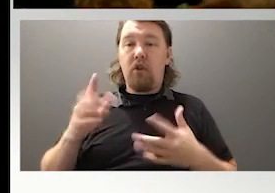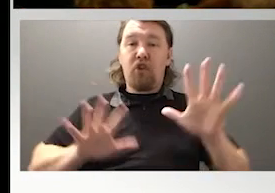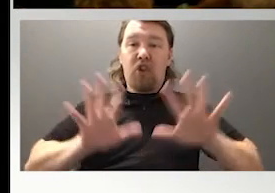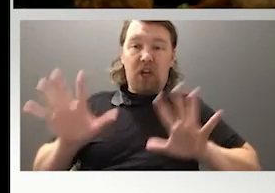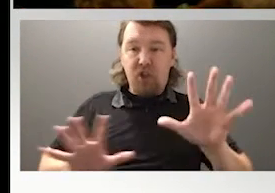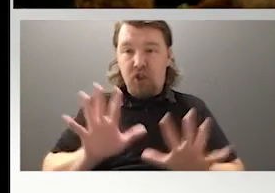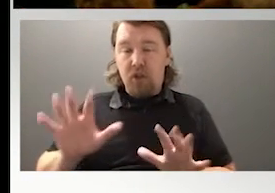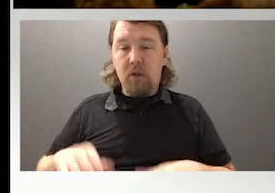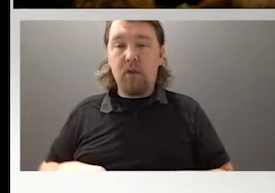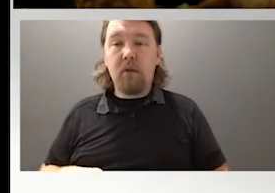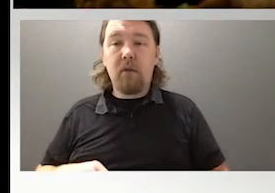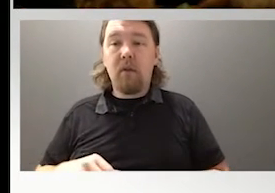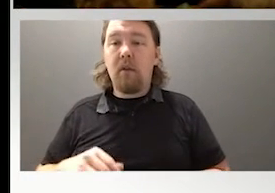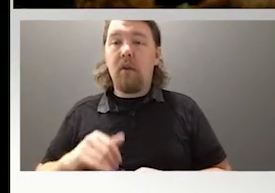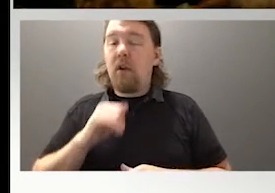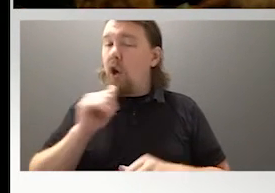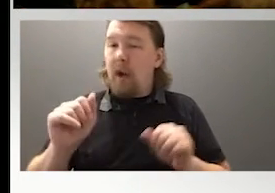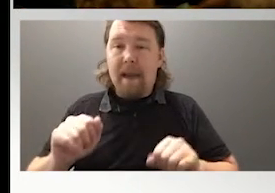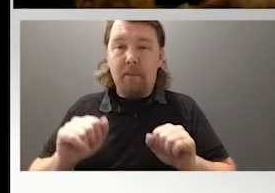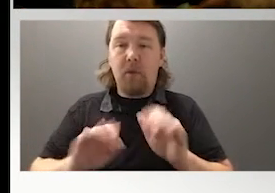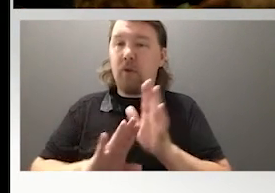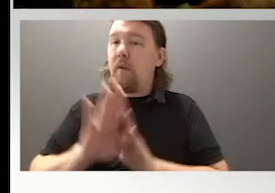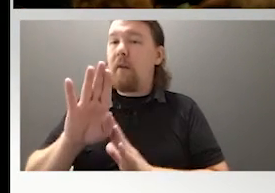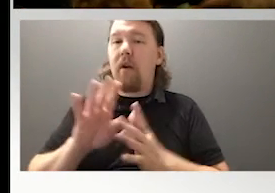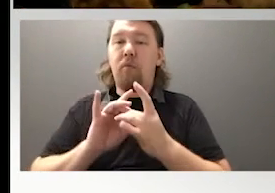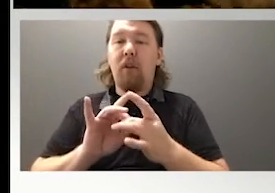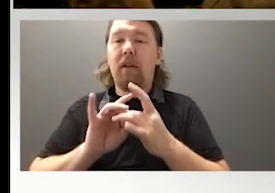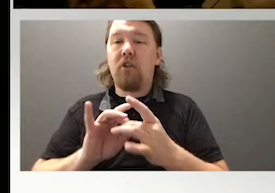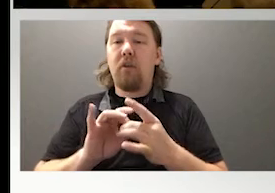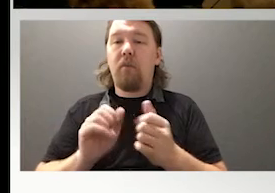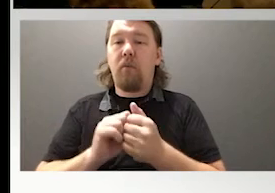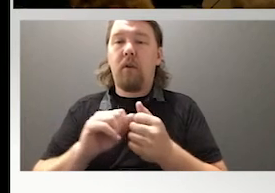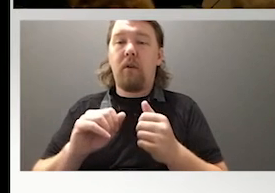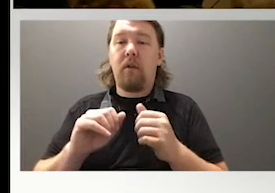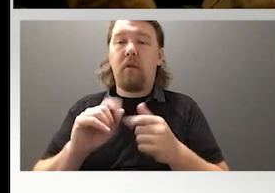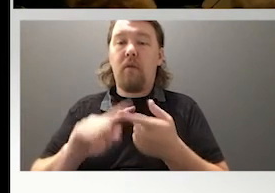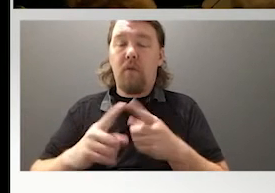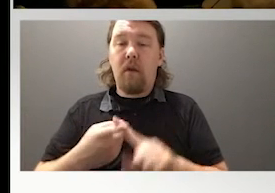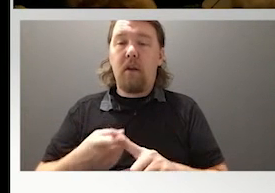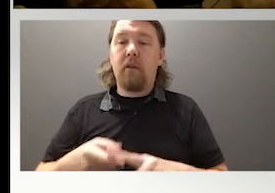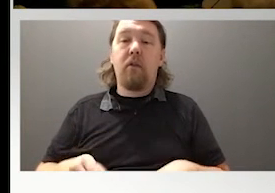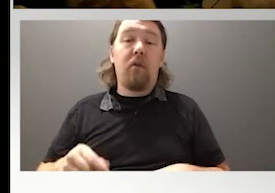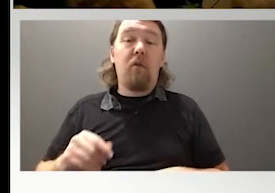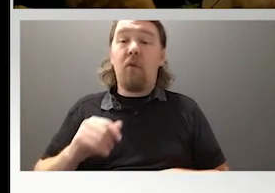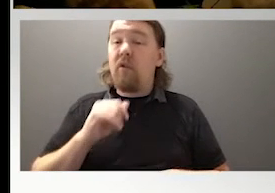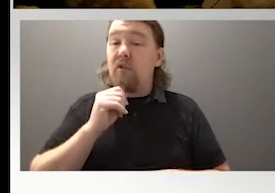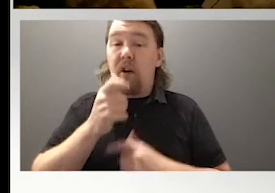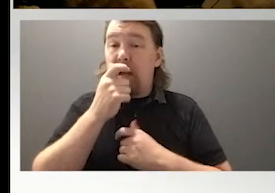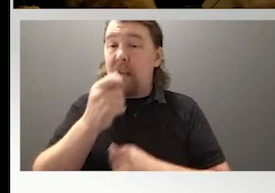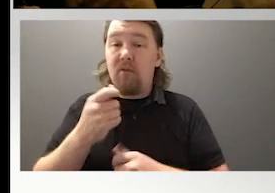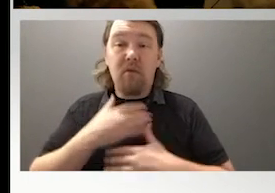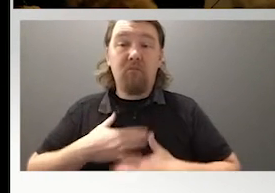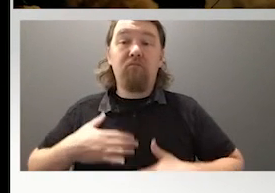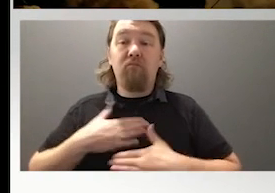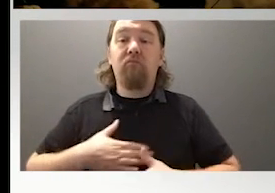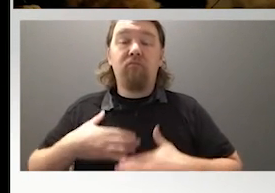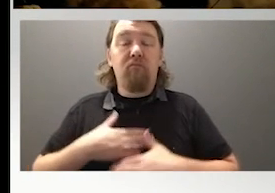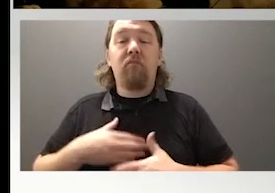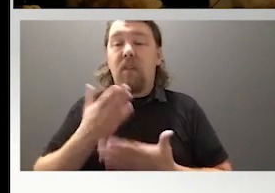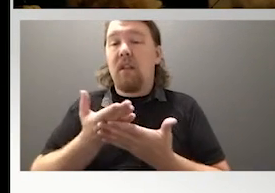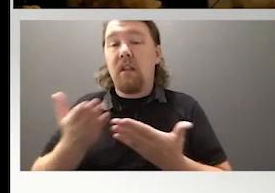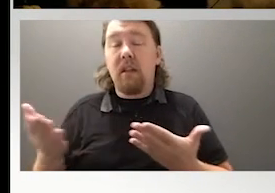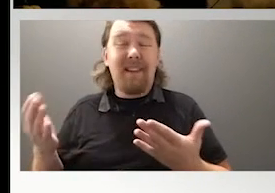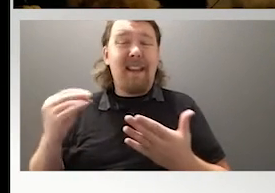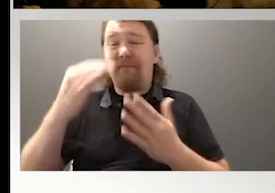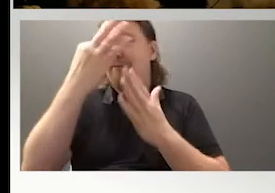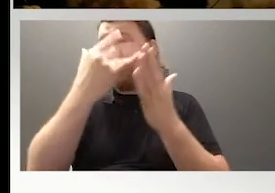failure to develop peer relationships, or a lack of spontaneous seeking to share enjoyment. And the list goes